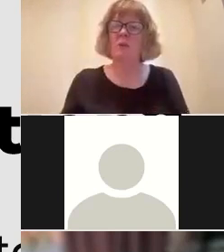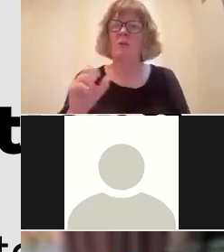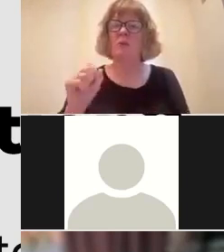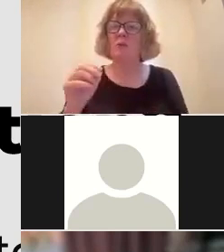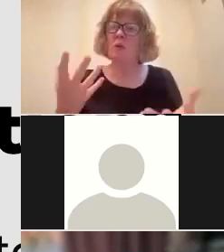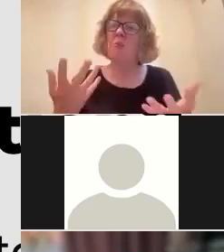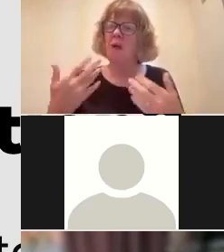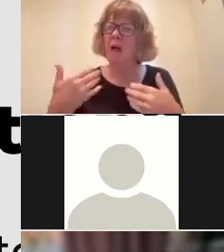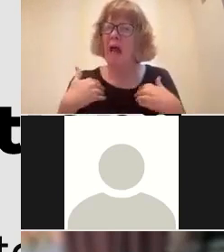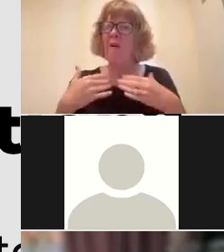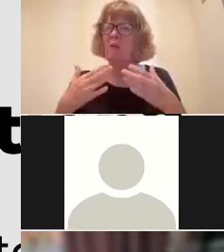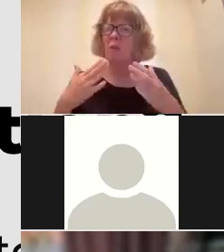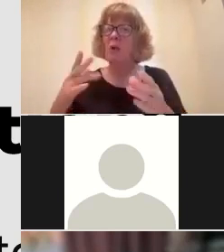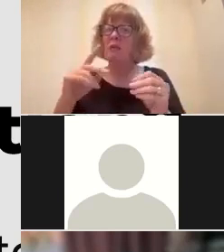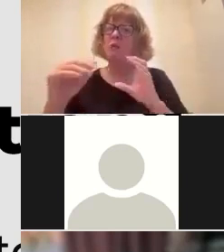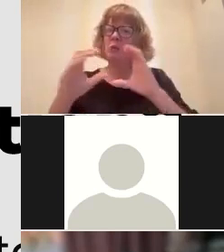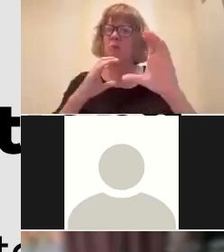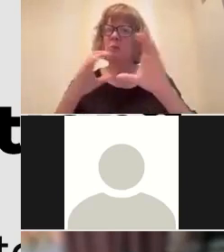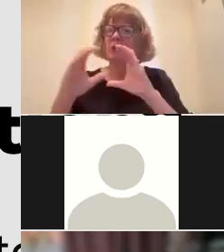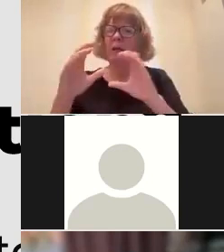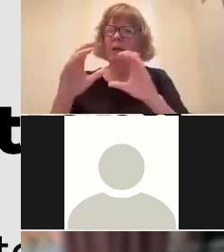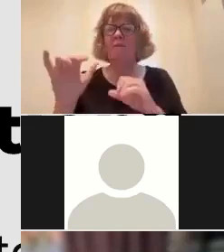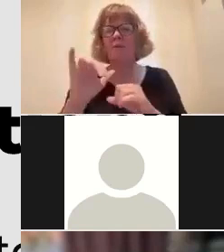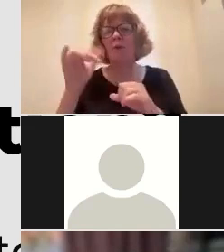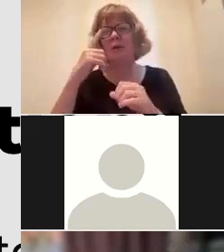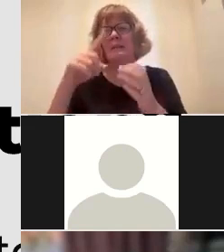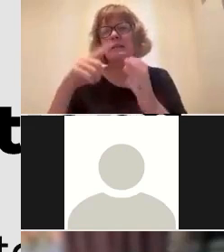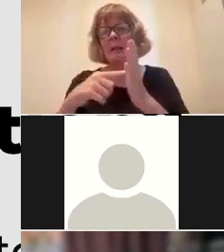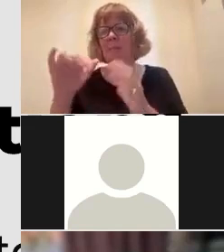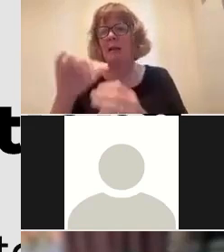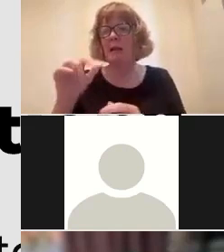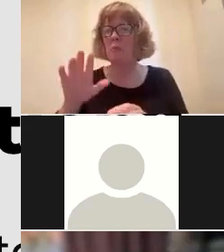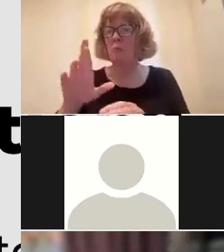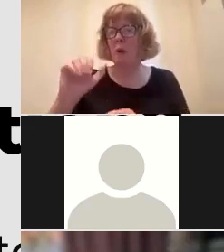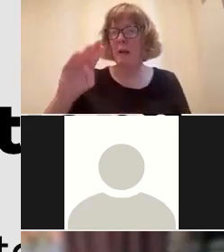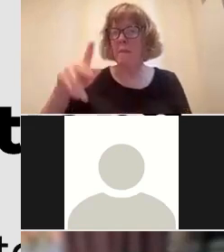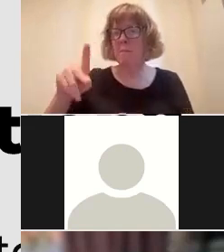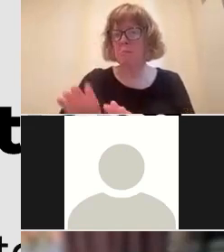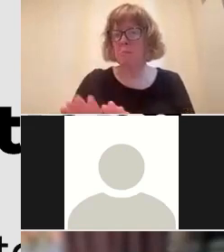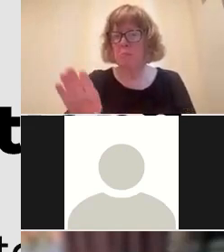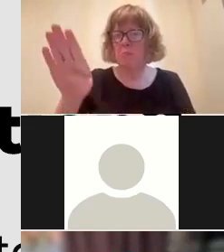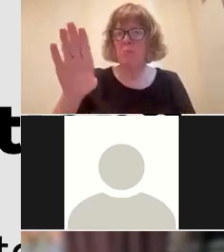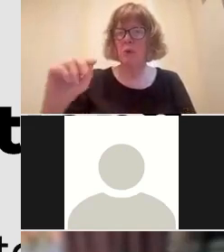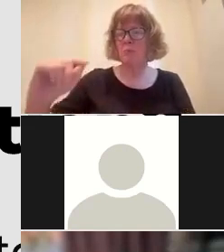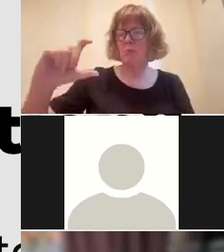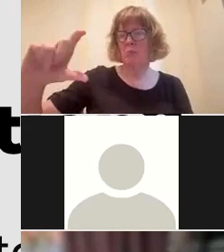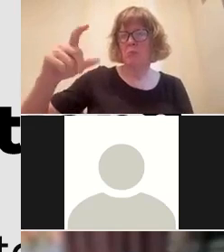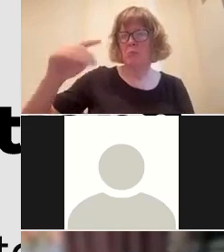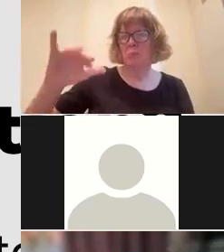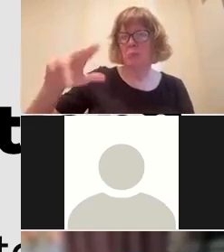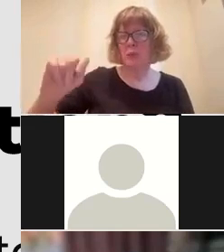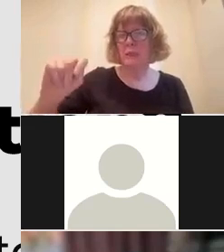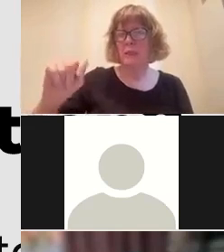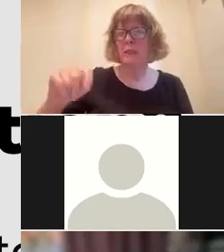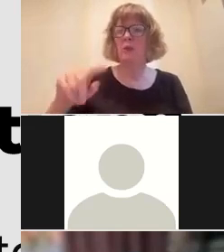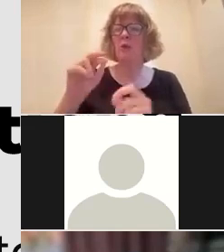can participate fully. So for example, ramps, large print, plain language